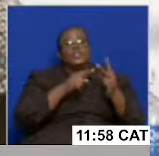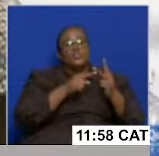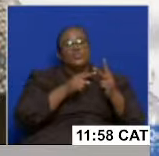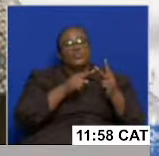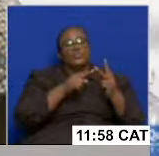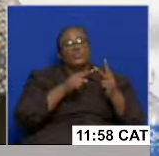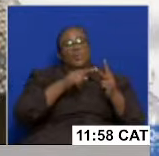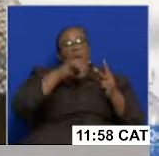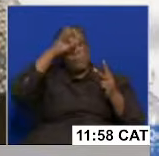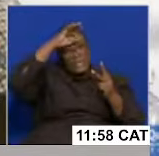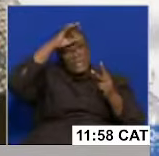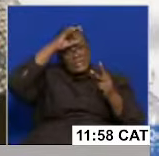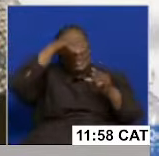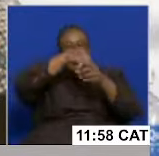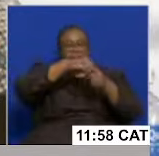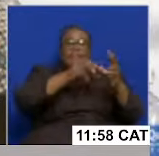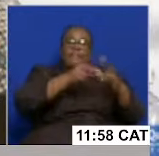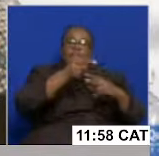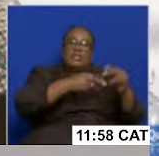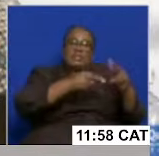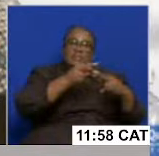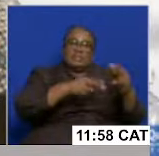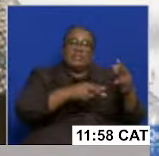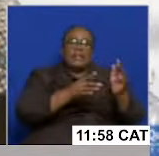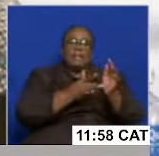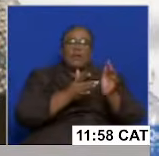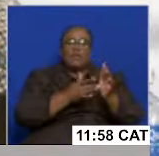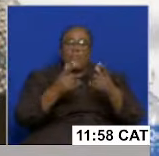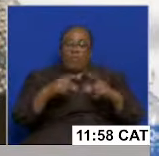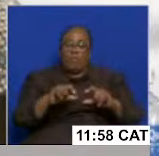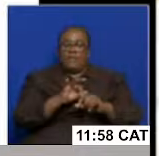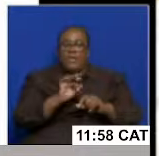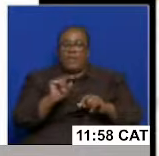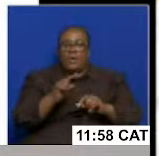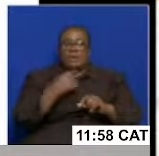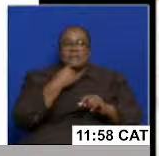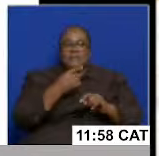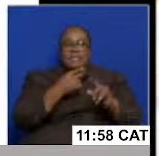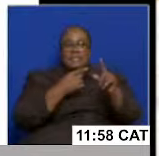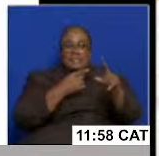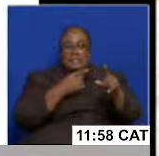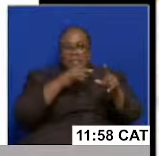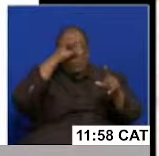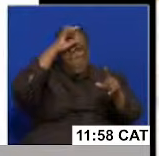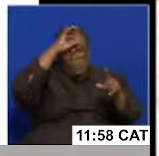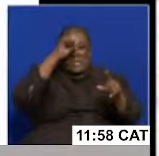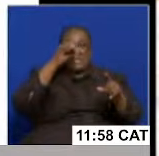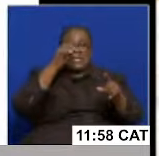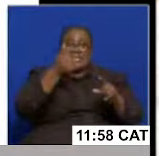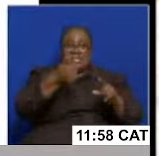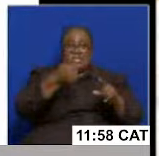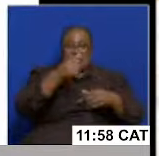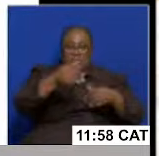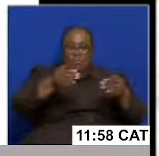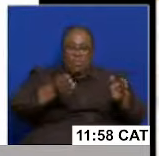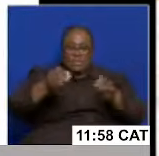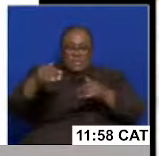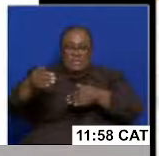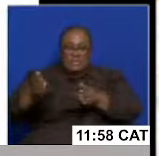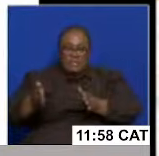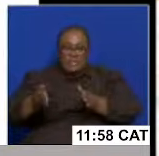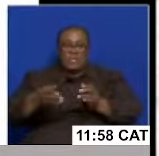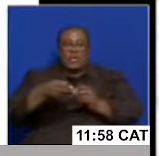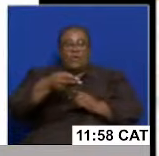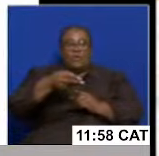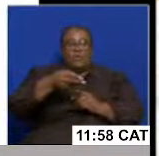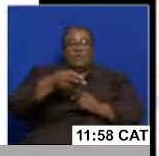he says in paragraph 31, the officers then proceeded to remove the 6 boxes of Sugarlight downstairs to their marked